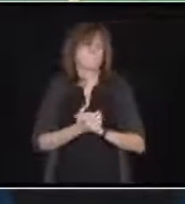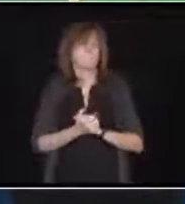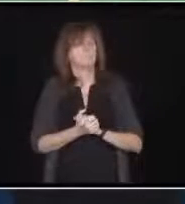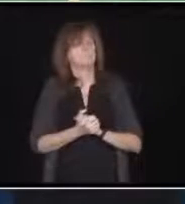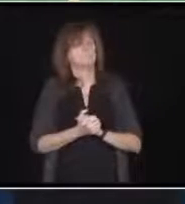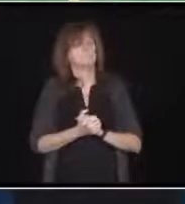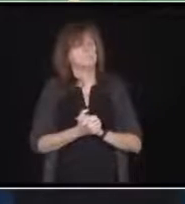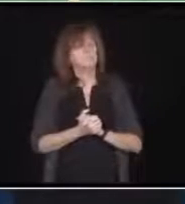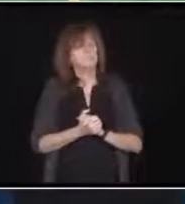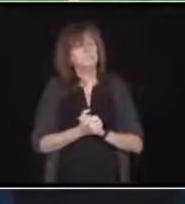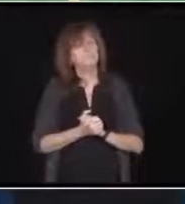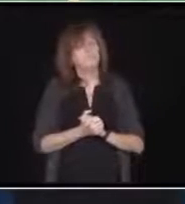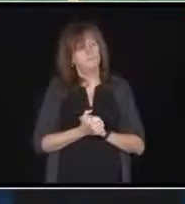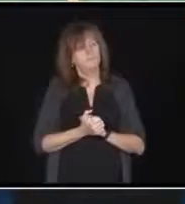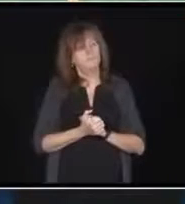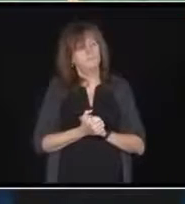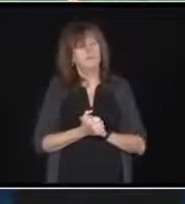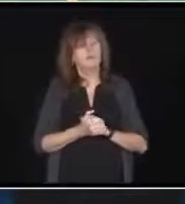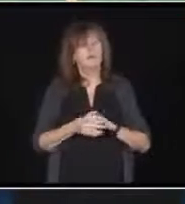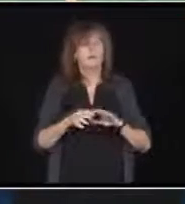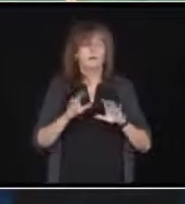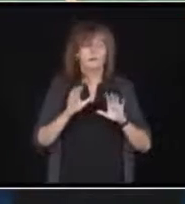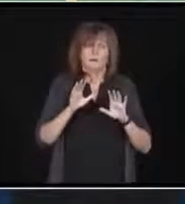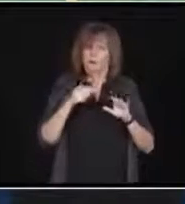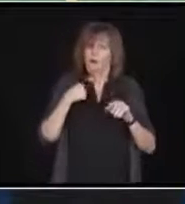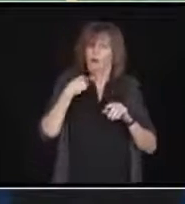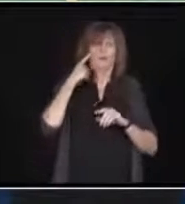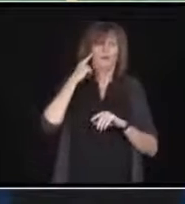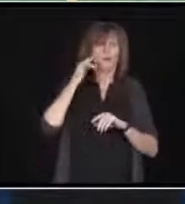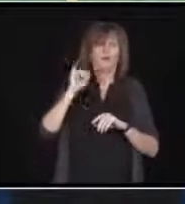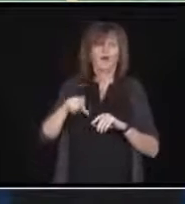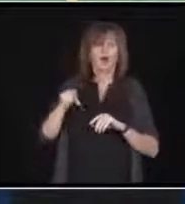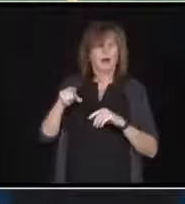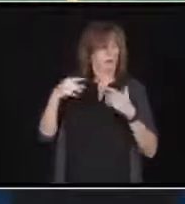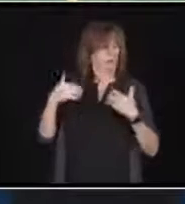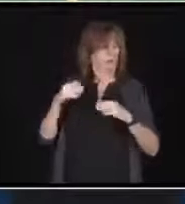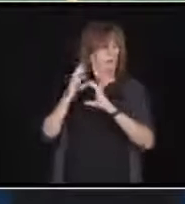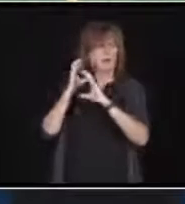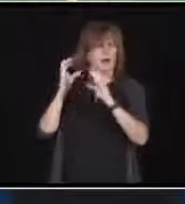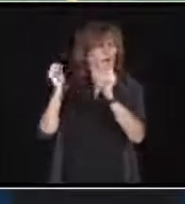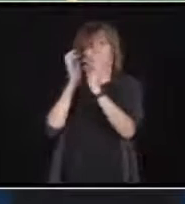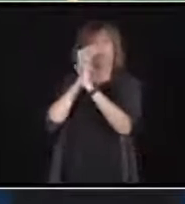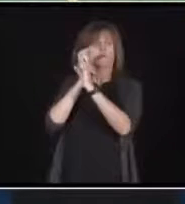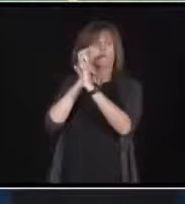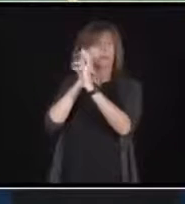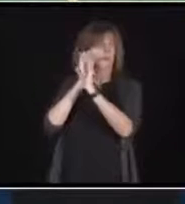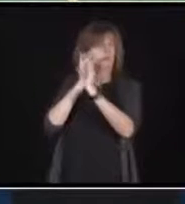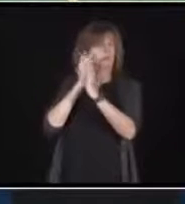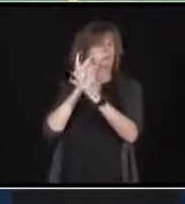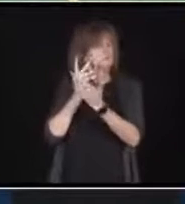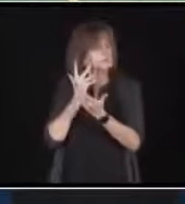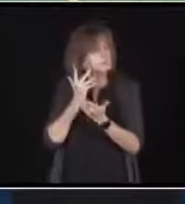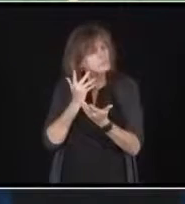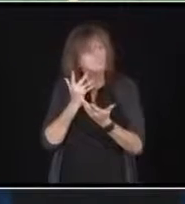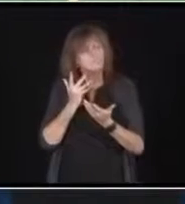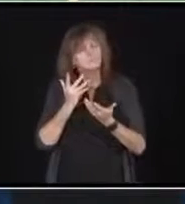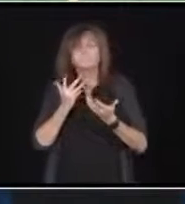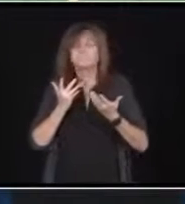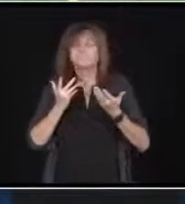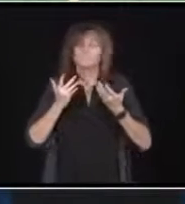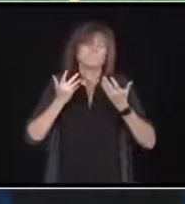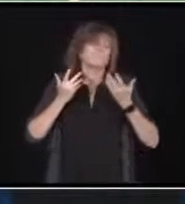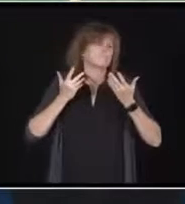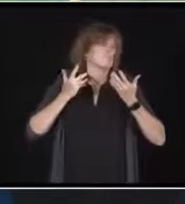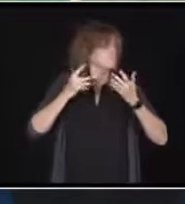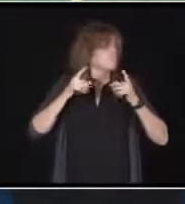Yes, I've certainly heard about that situation. I think obviously we need everyone who gets on public transit to be wearing a mask.